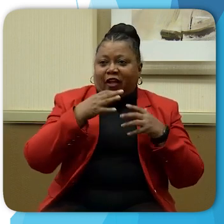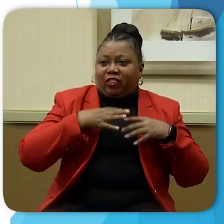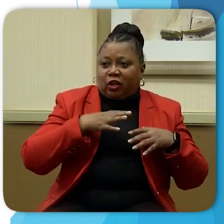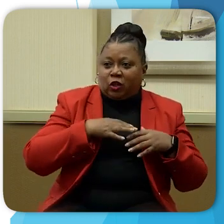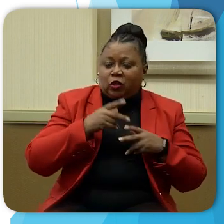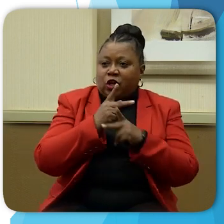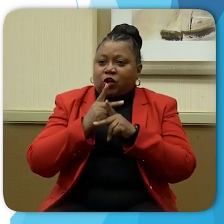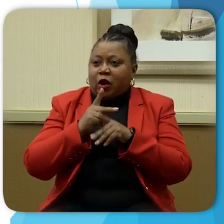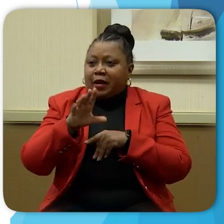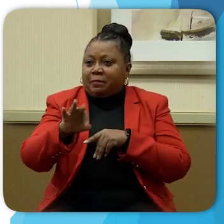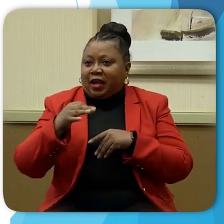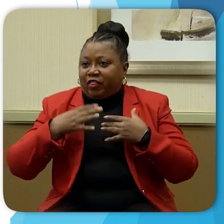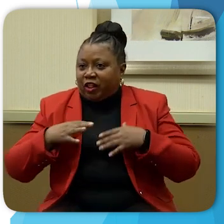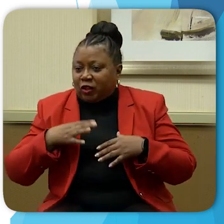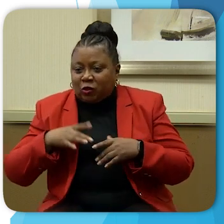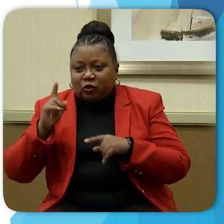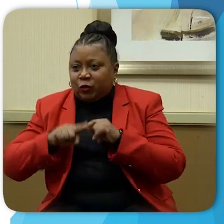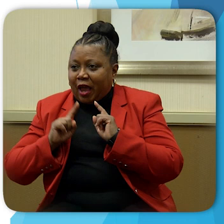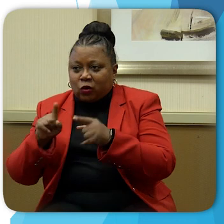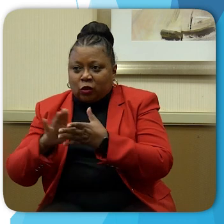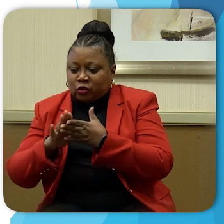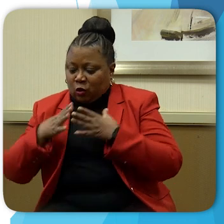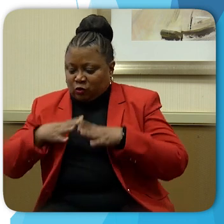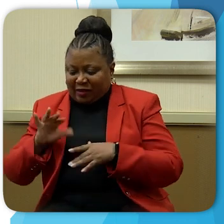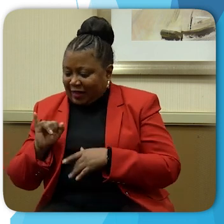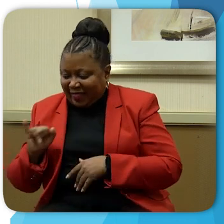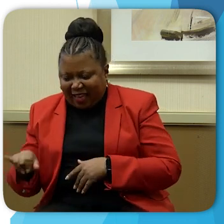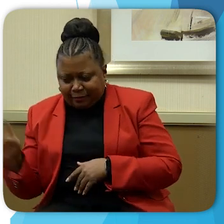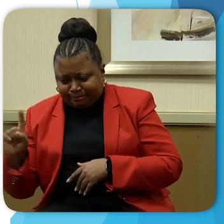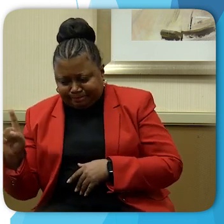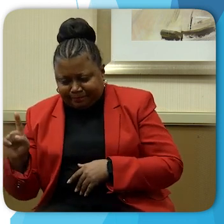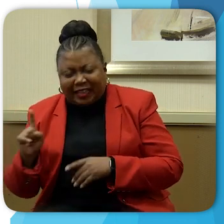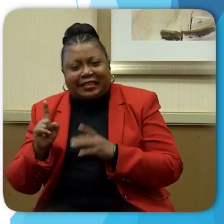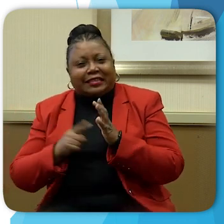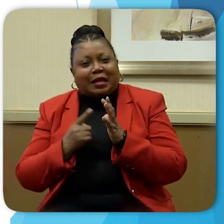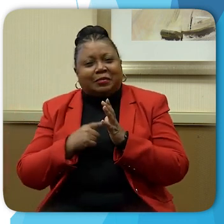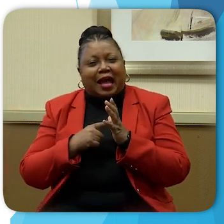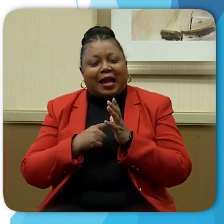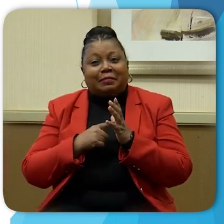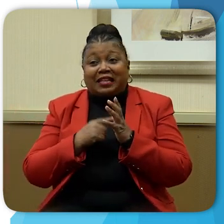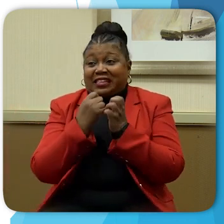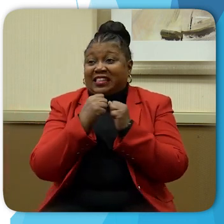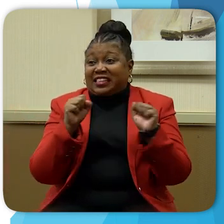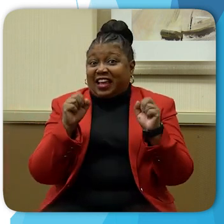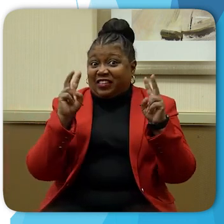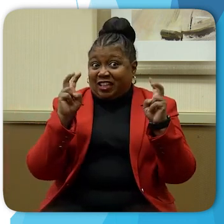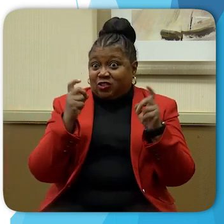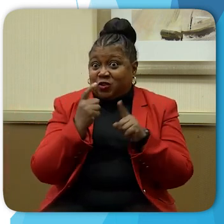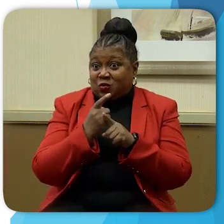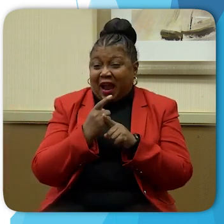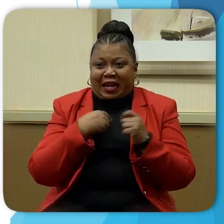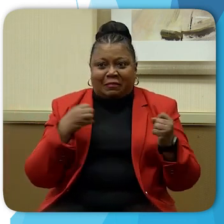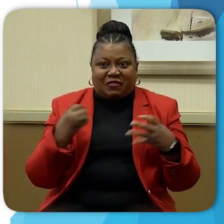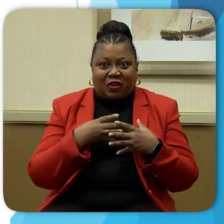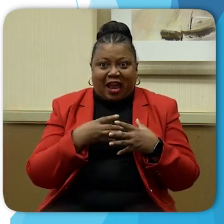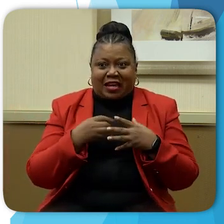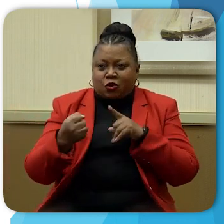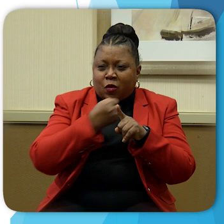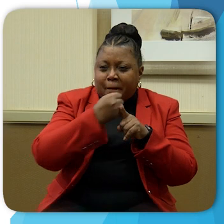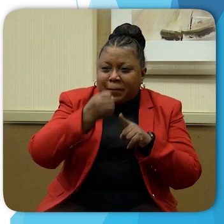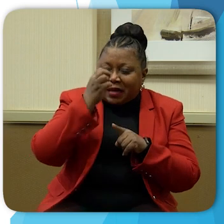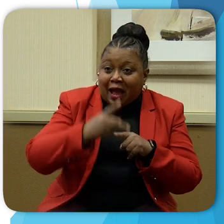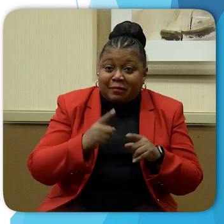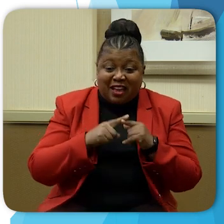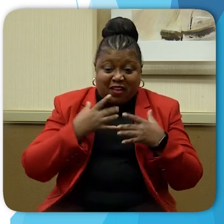clothes, guardians pick out the clothes. You can't go to school dressed that way. Sometimes it's a safety issue, right? I'm afraid I'm gonna get beat